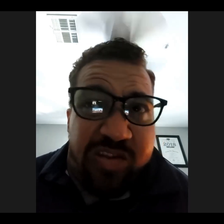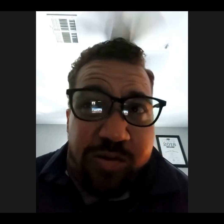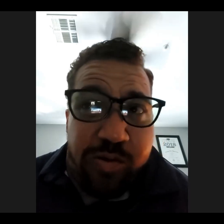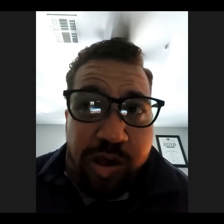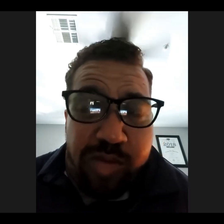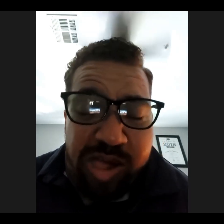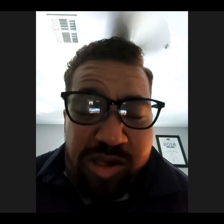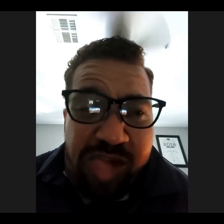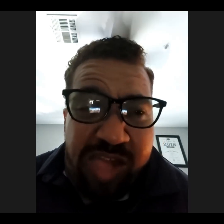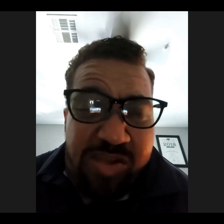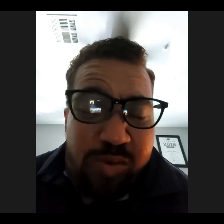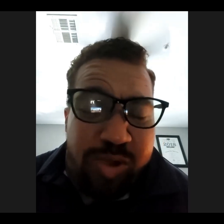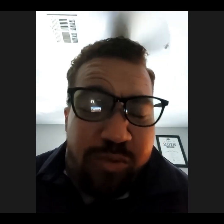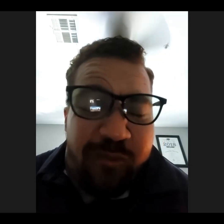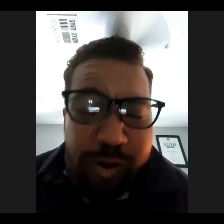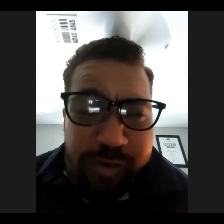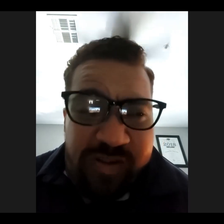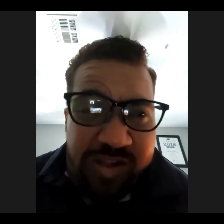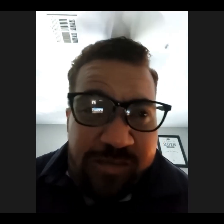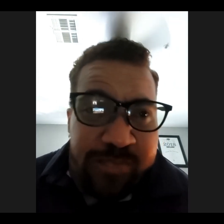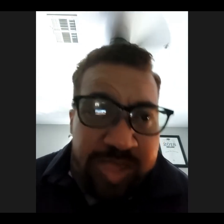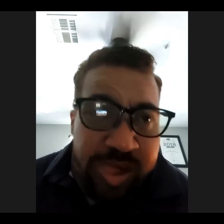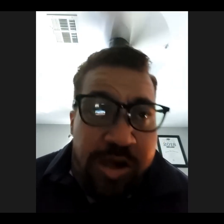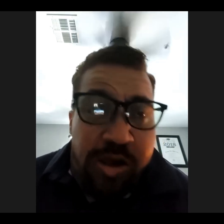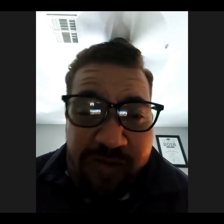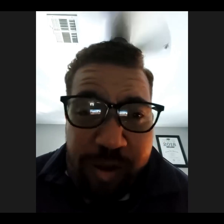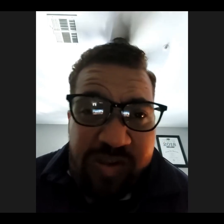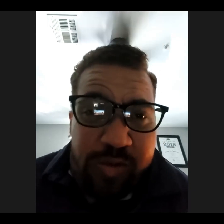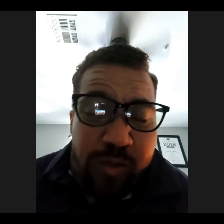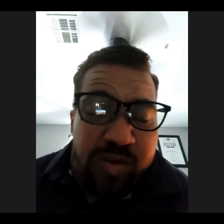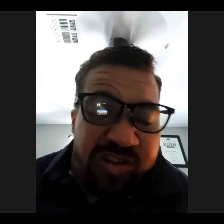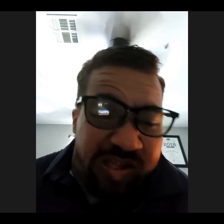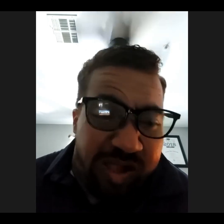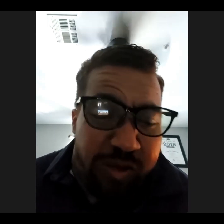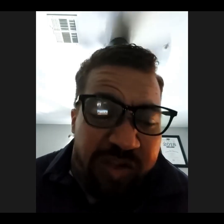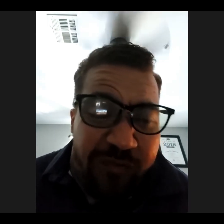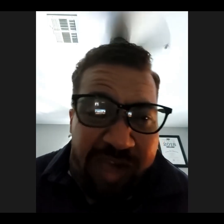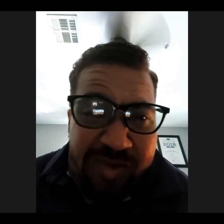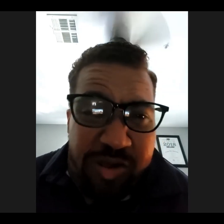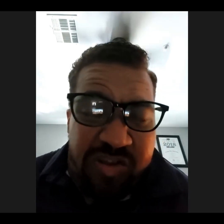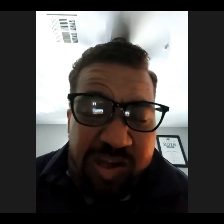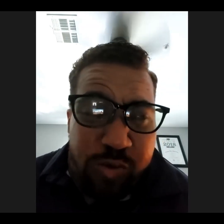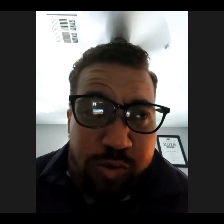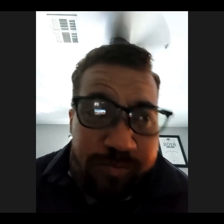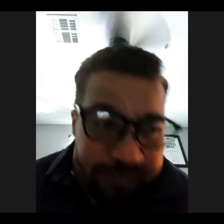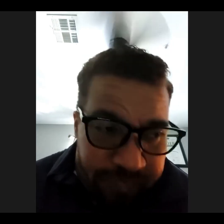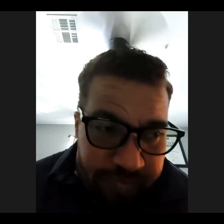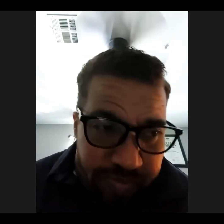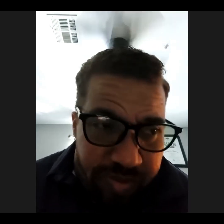able to get connected with People First of Arizona, which is another self-advocacy